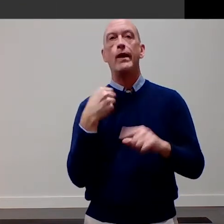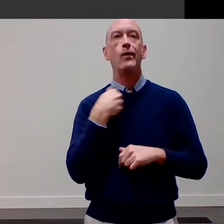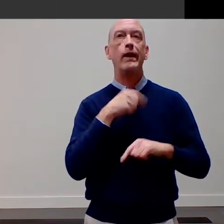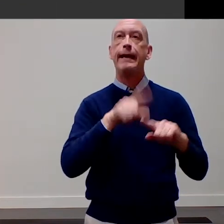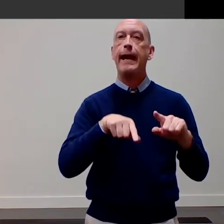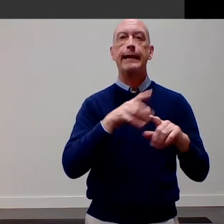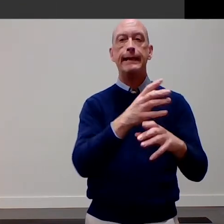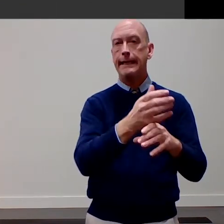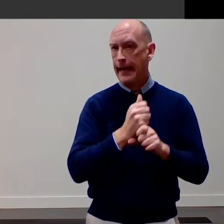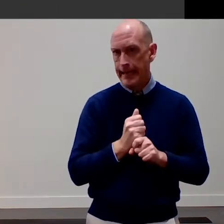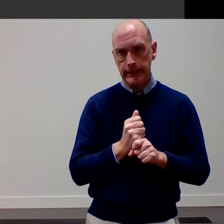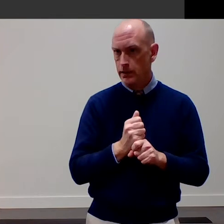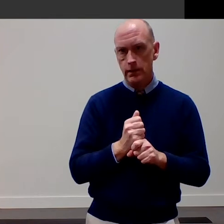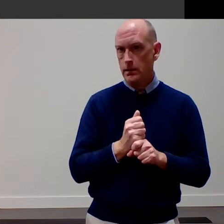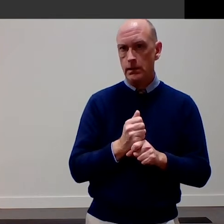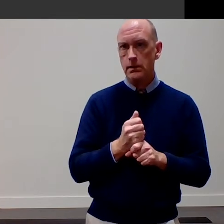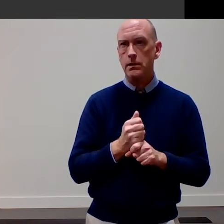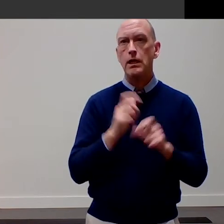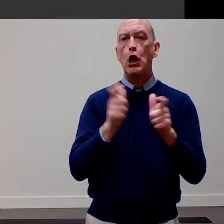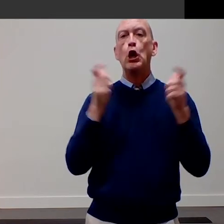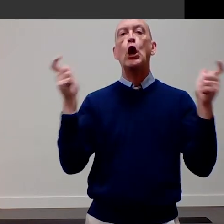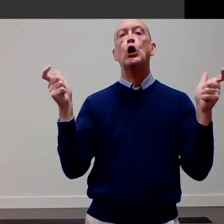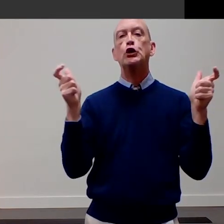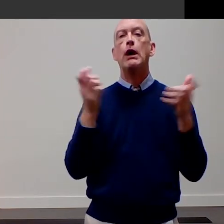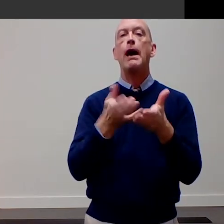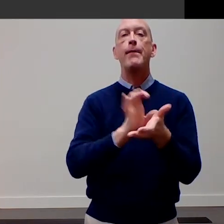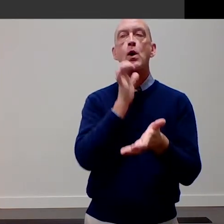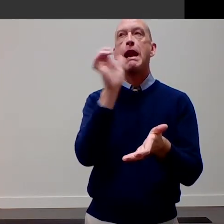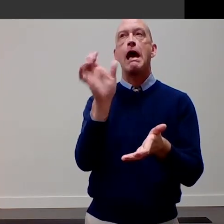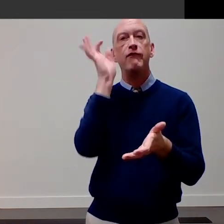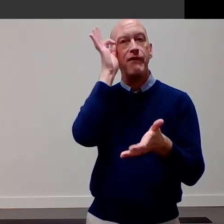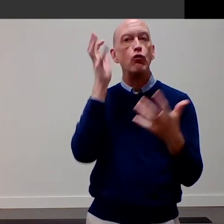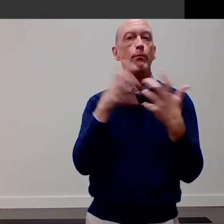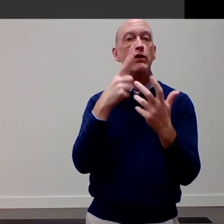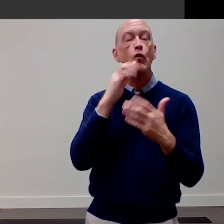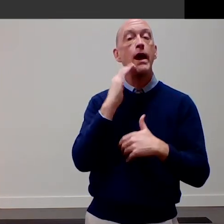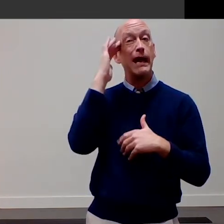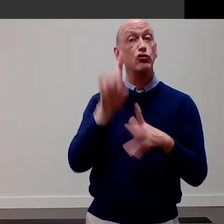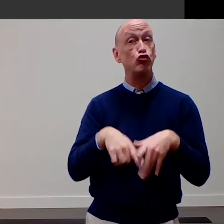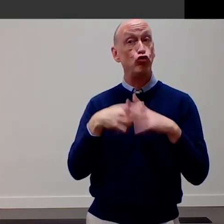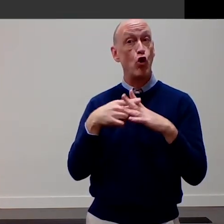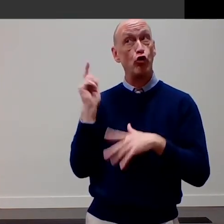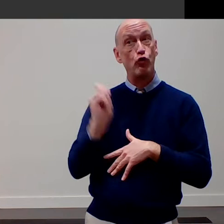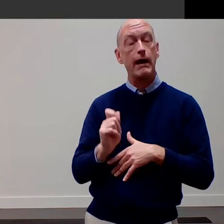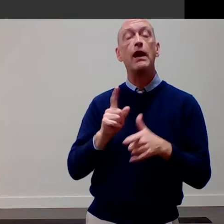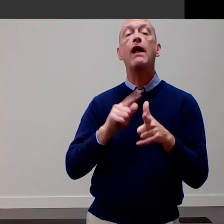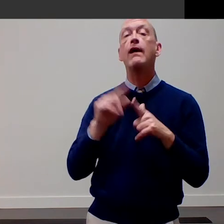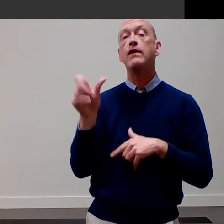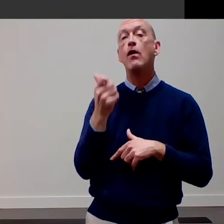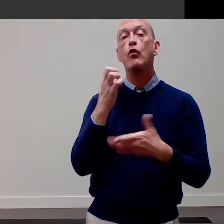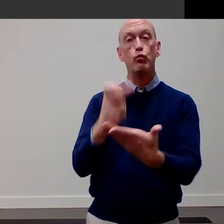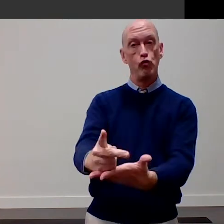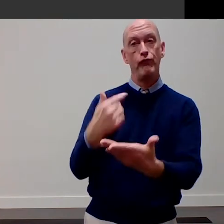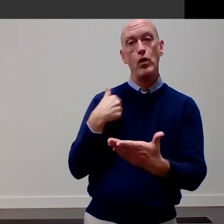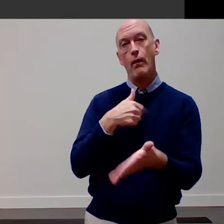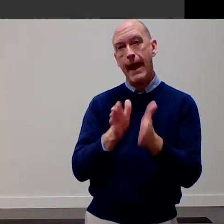to secure the large amount of non-federal match that's required for the Head Start grant. And the other approval that